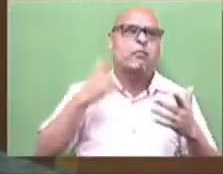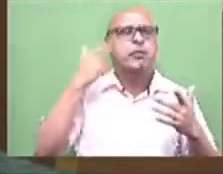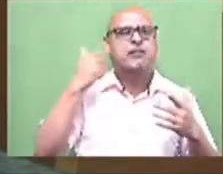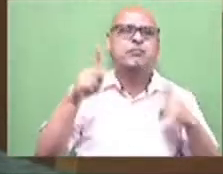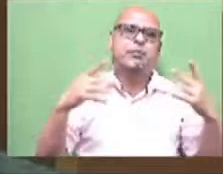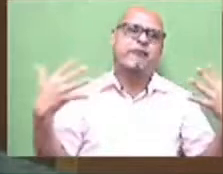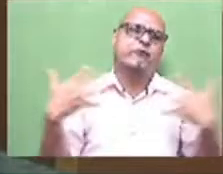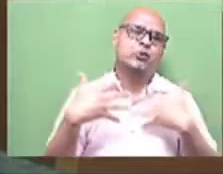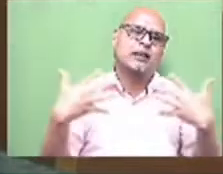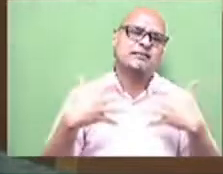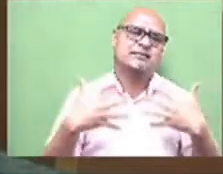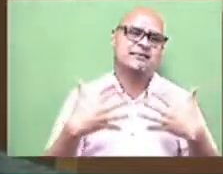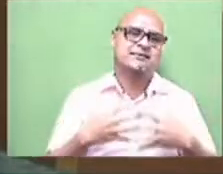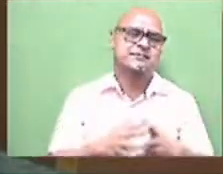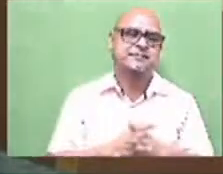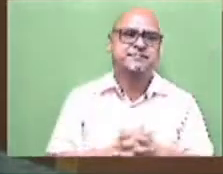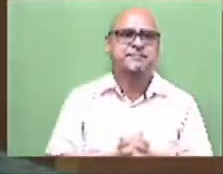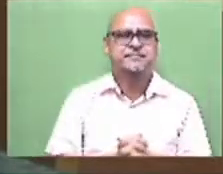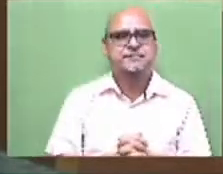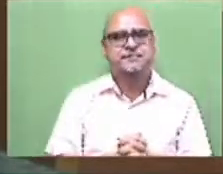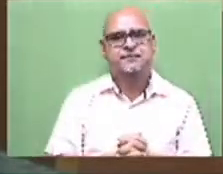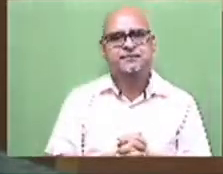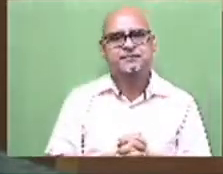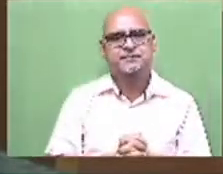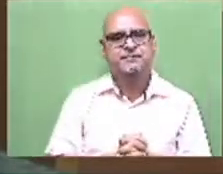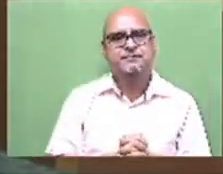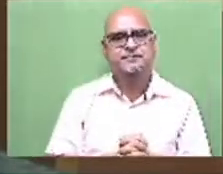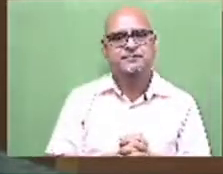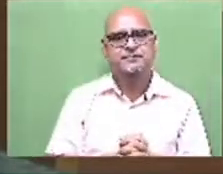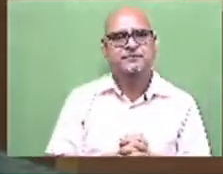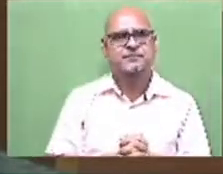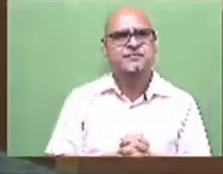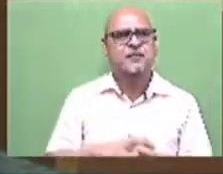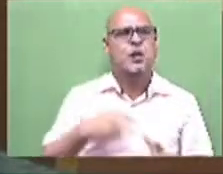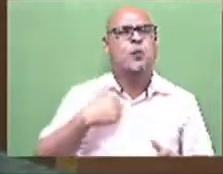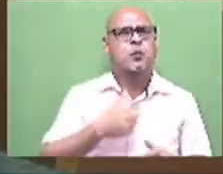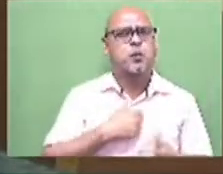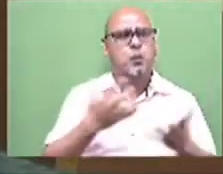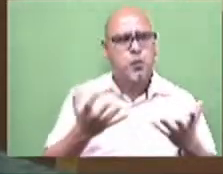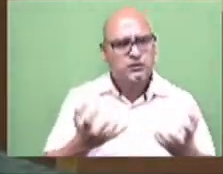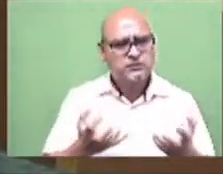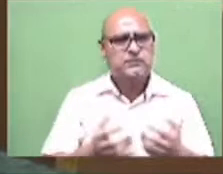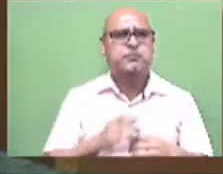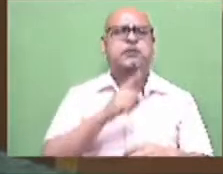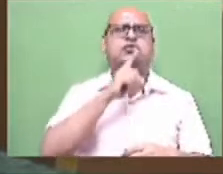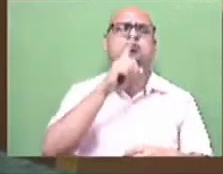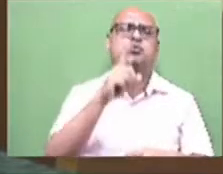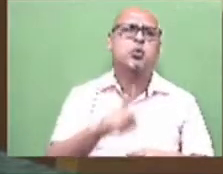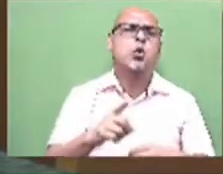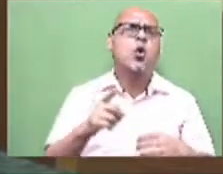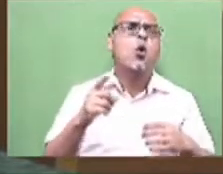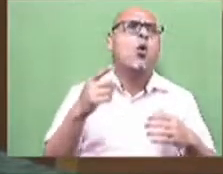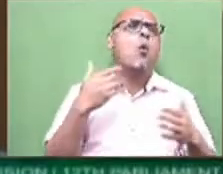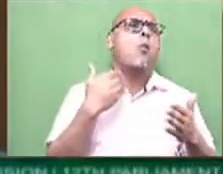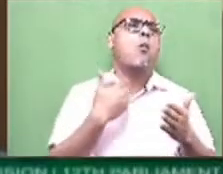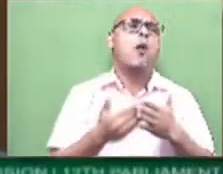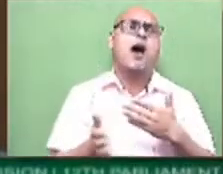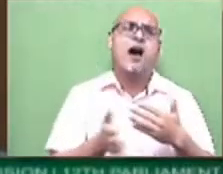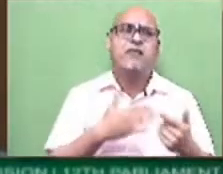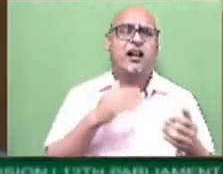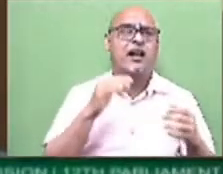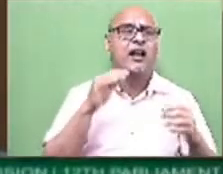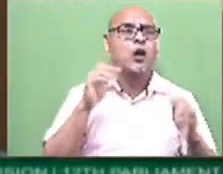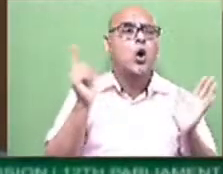just here to ensure that whatever regulations are made properly, are made to